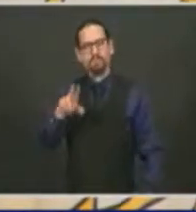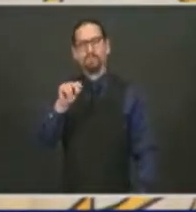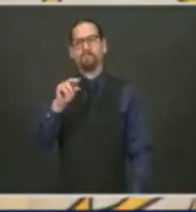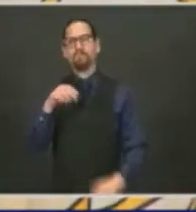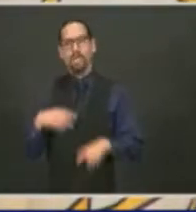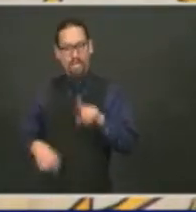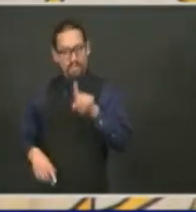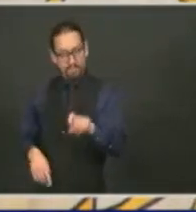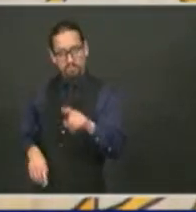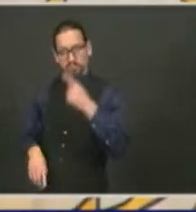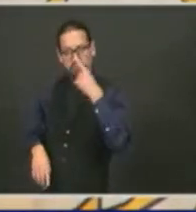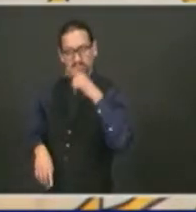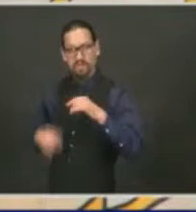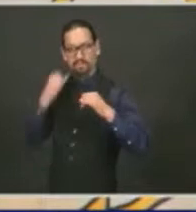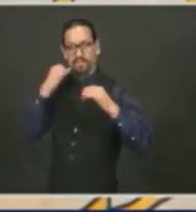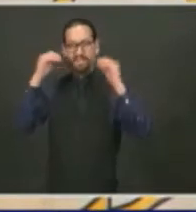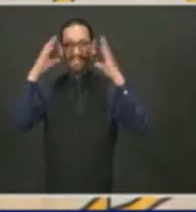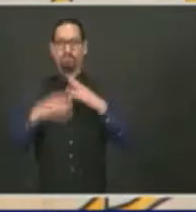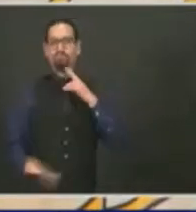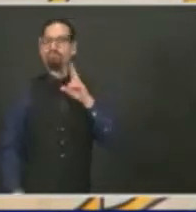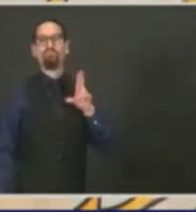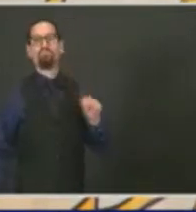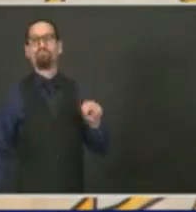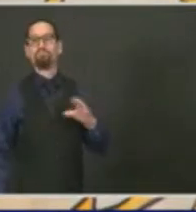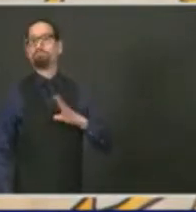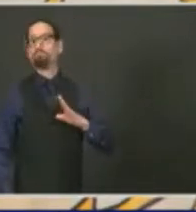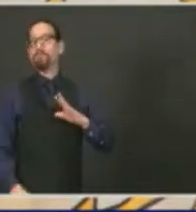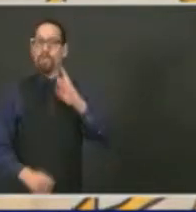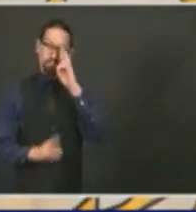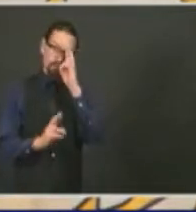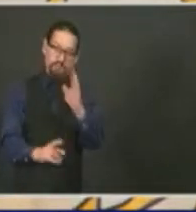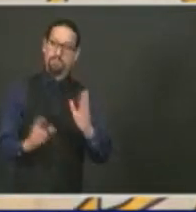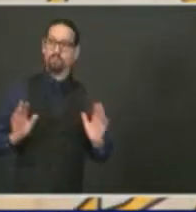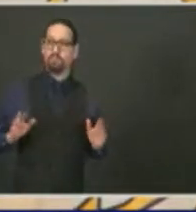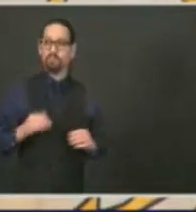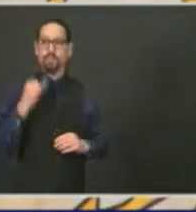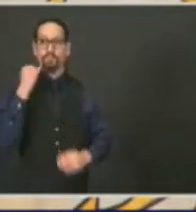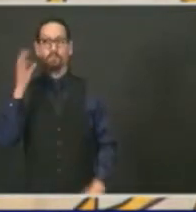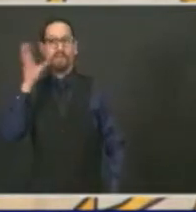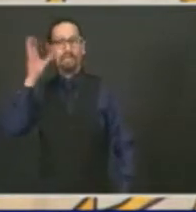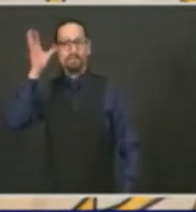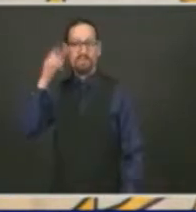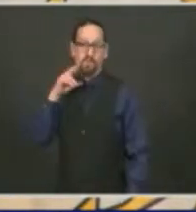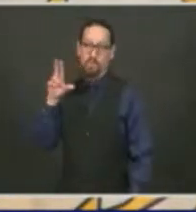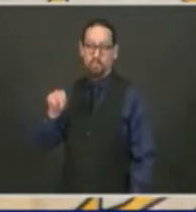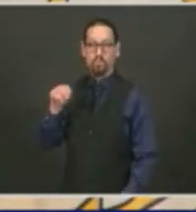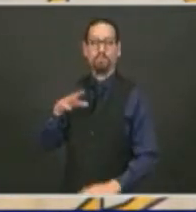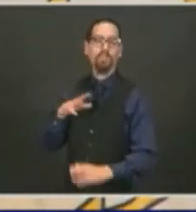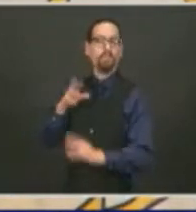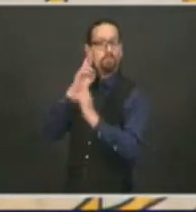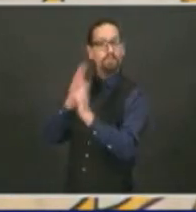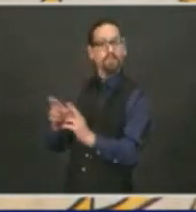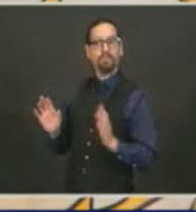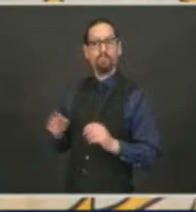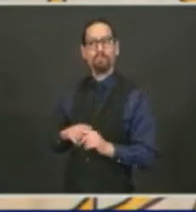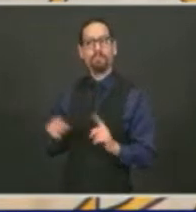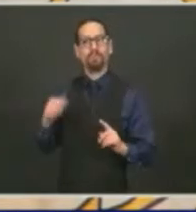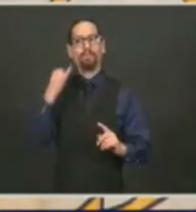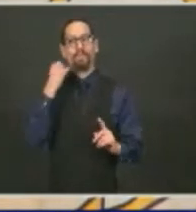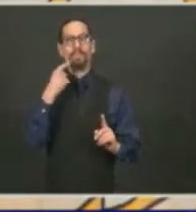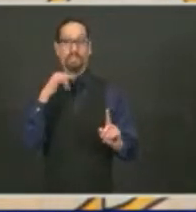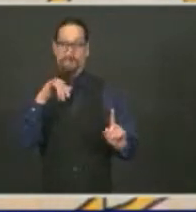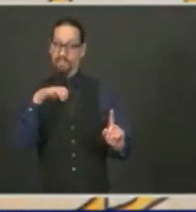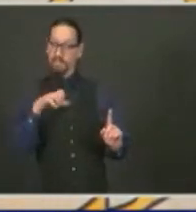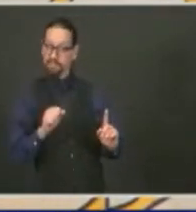Teacher says no, we respect that. Parent says no, we respect that. But for everyone who says yes, we'll do it